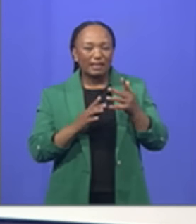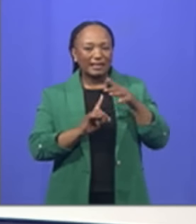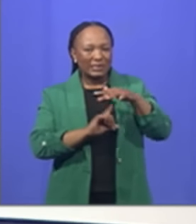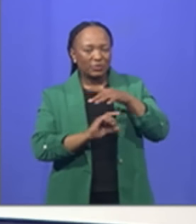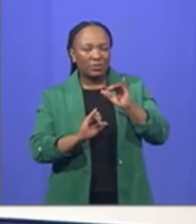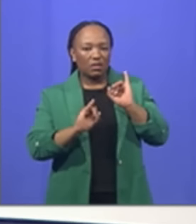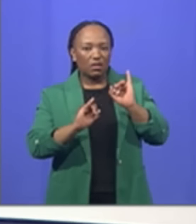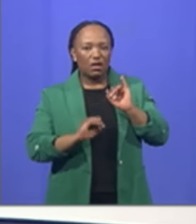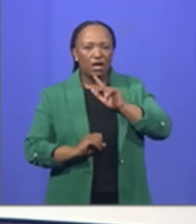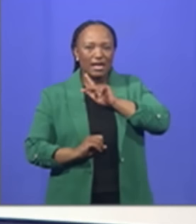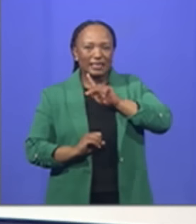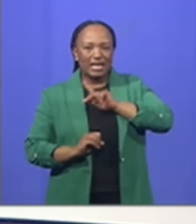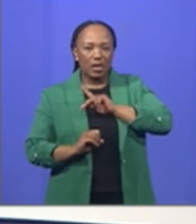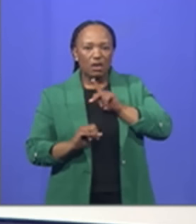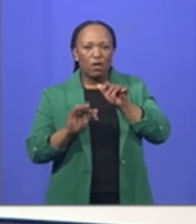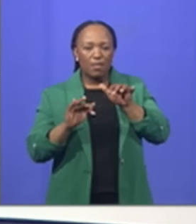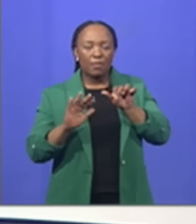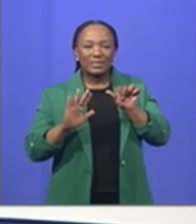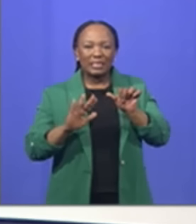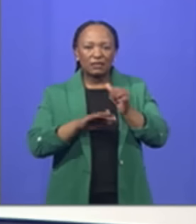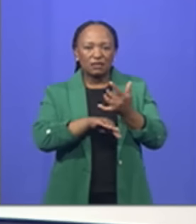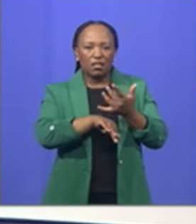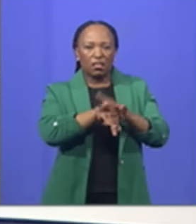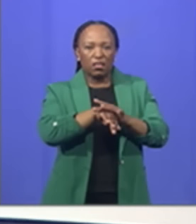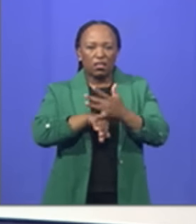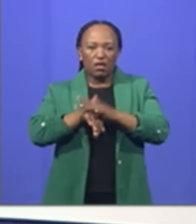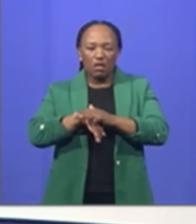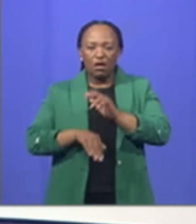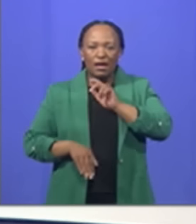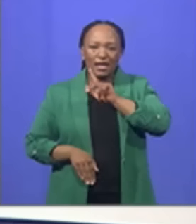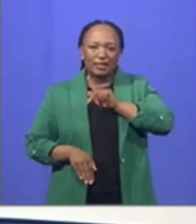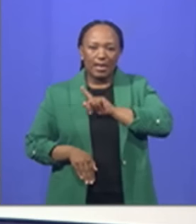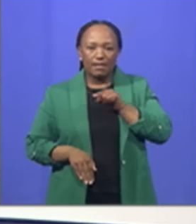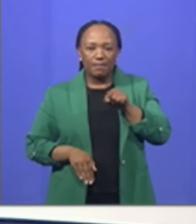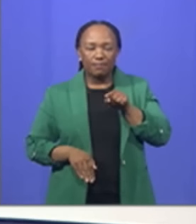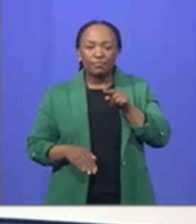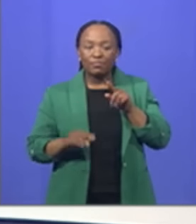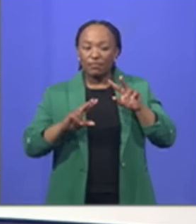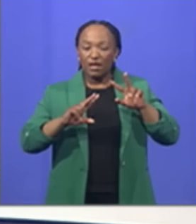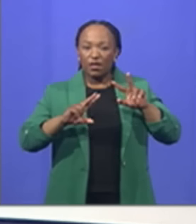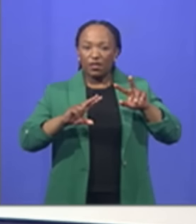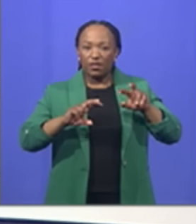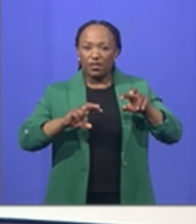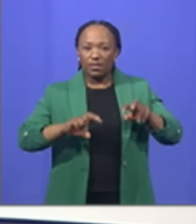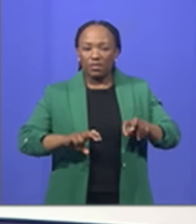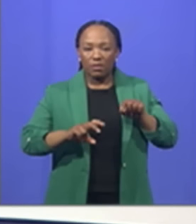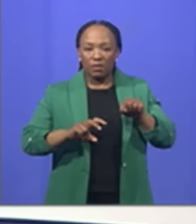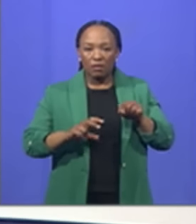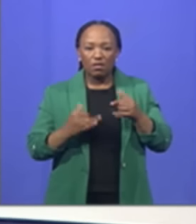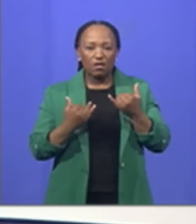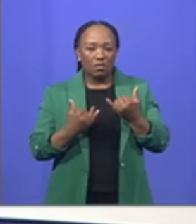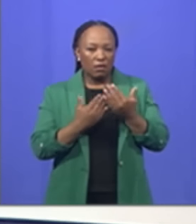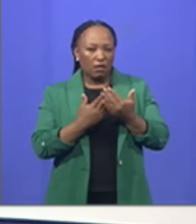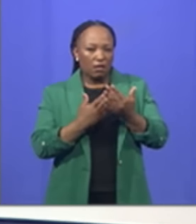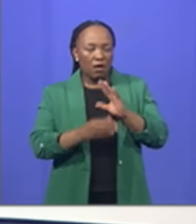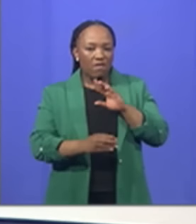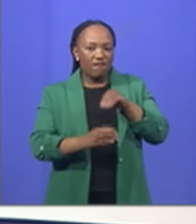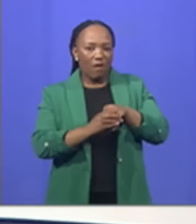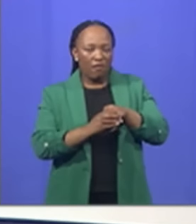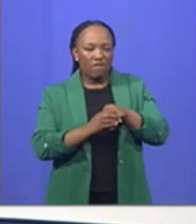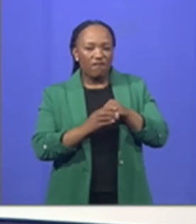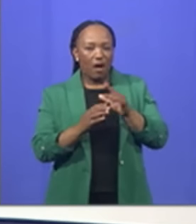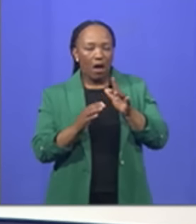wa hlotšego mahu a bašomi ba tshela ba tša maphelo ka KwaZulu-Natal. Le ga go le bjalo nyakišišo di tšweleditše dihlotlo tša go amanywa le